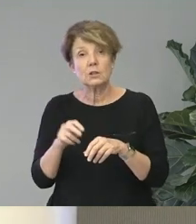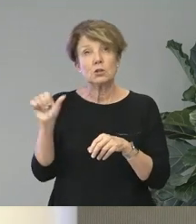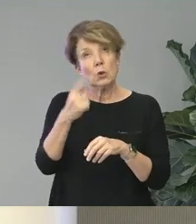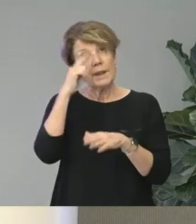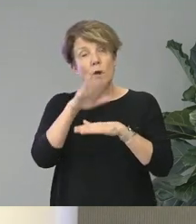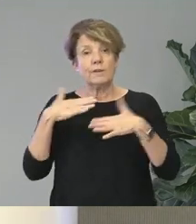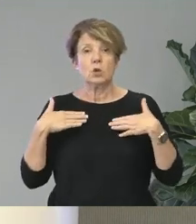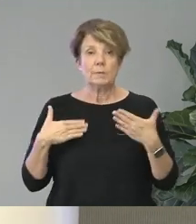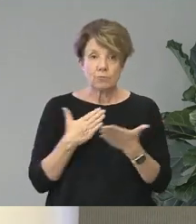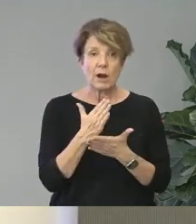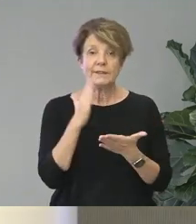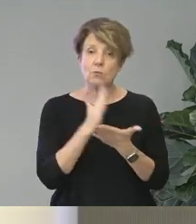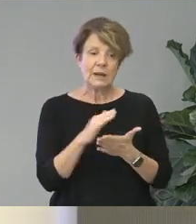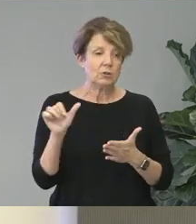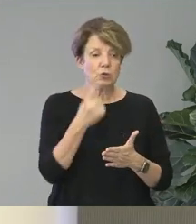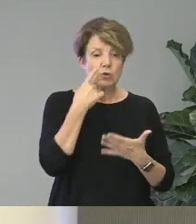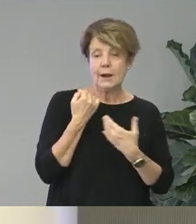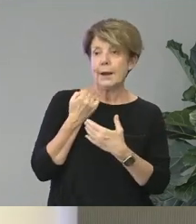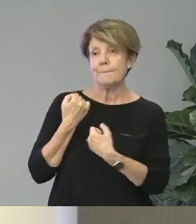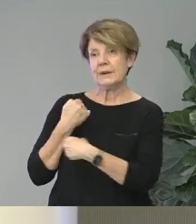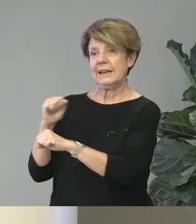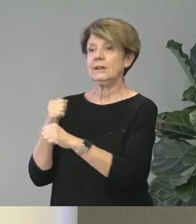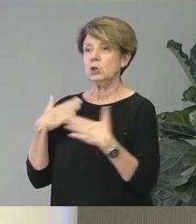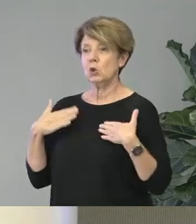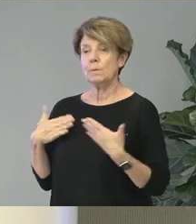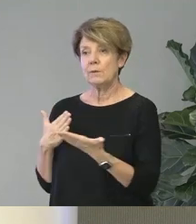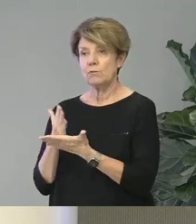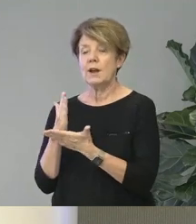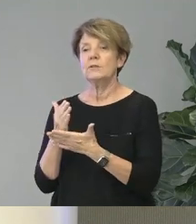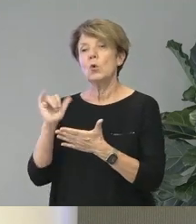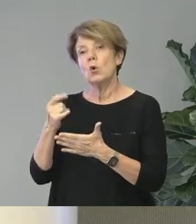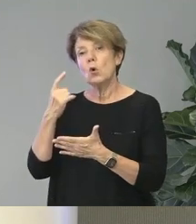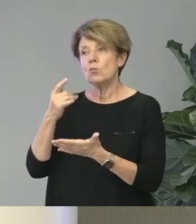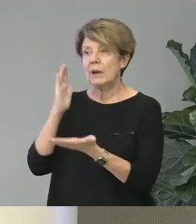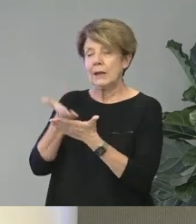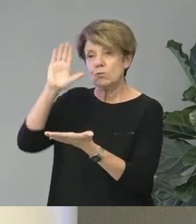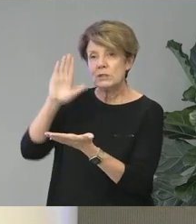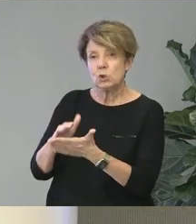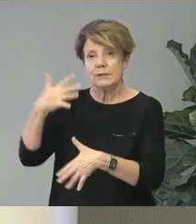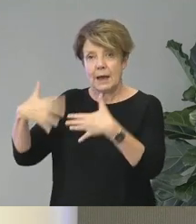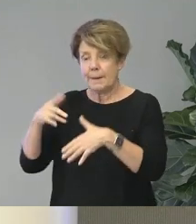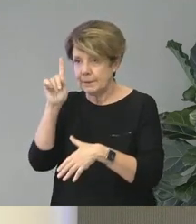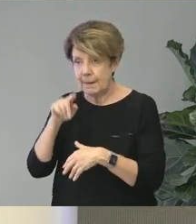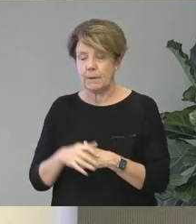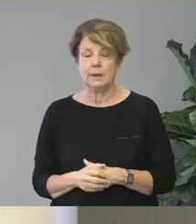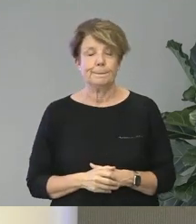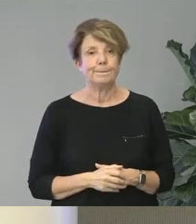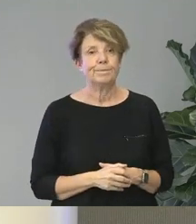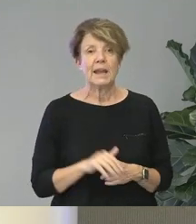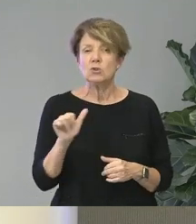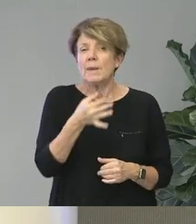options that positively protect human rights or cause minimal harm to them. It should be a